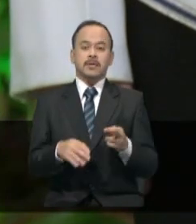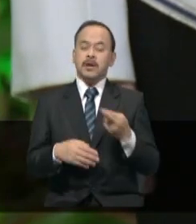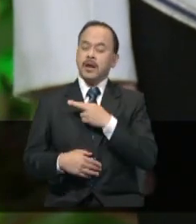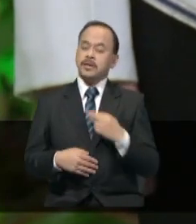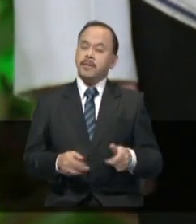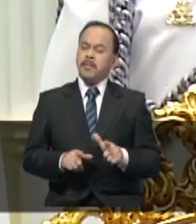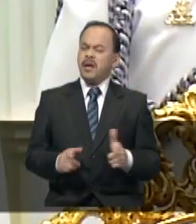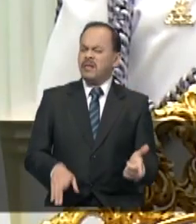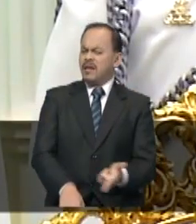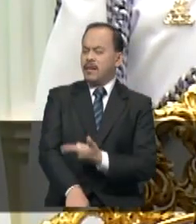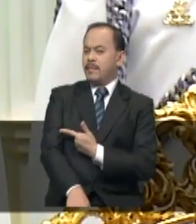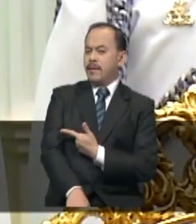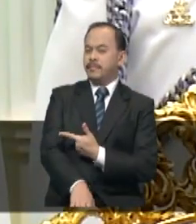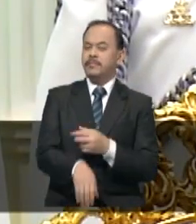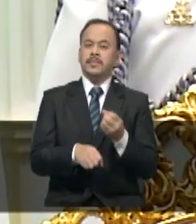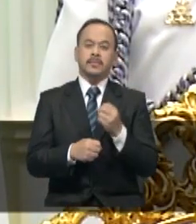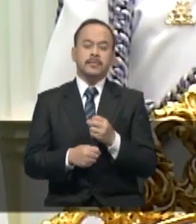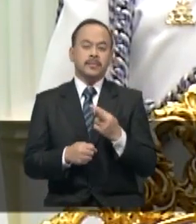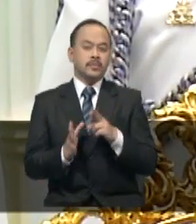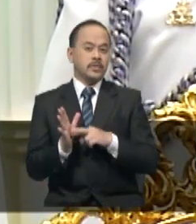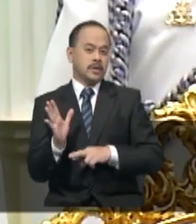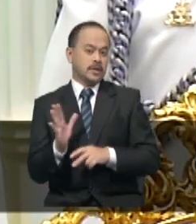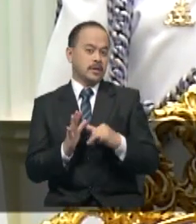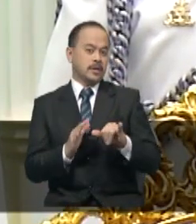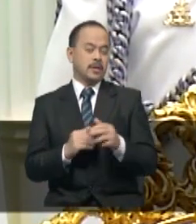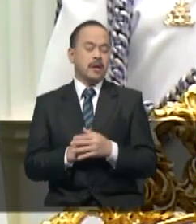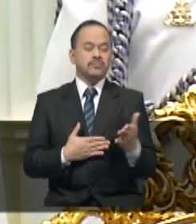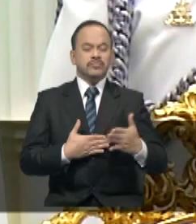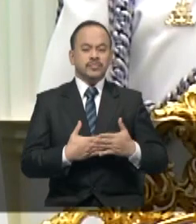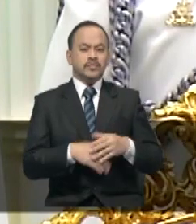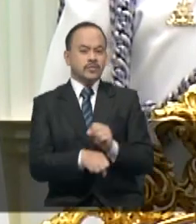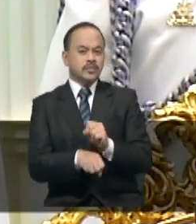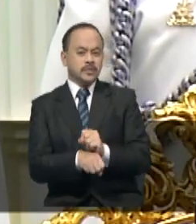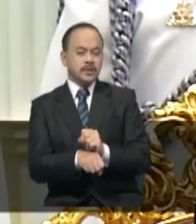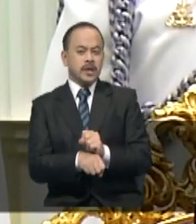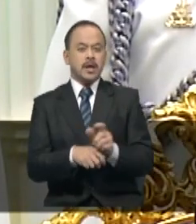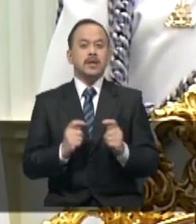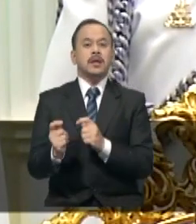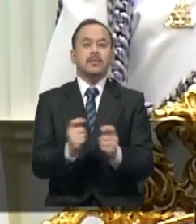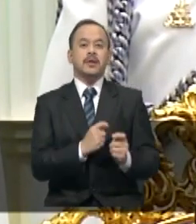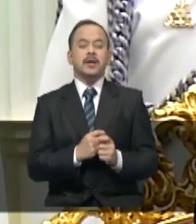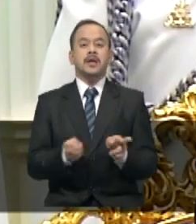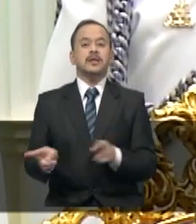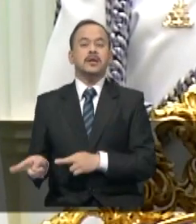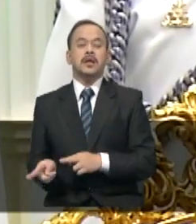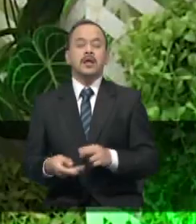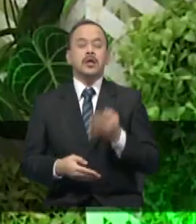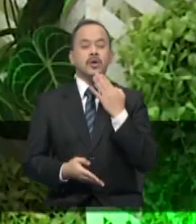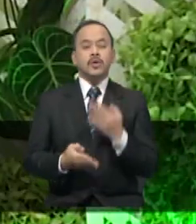monarch. I look forward to working closely with Your Majesty as a good friend and a